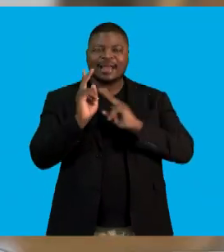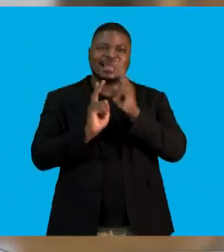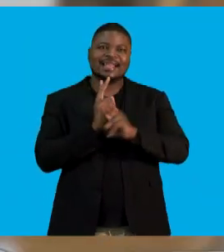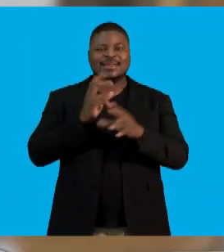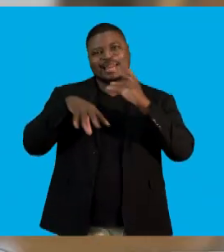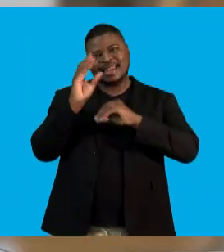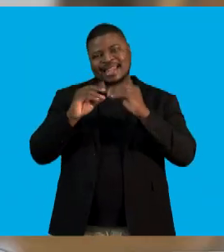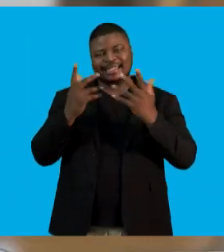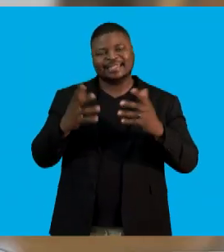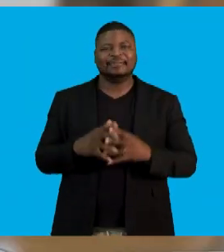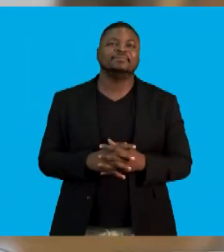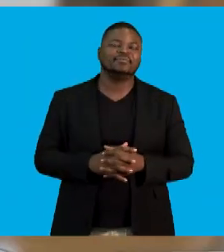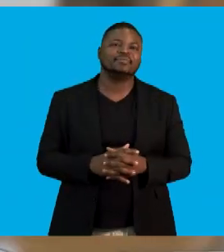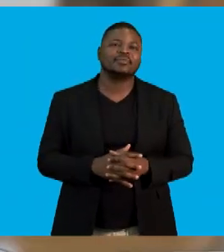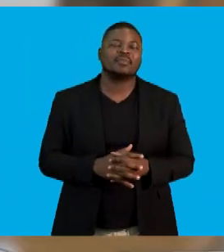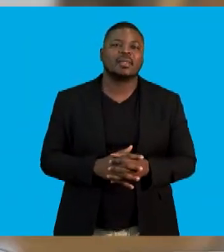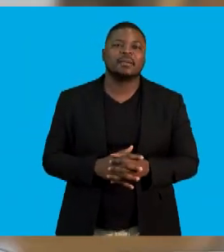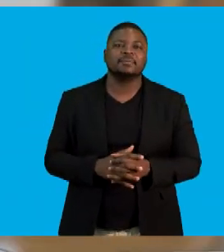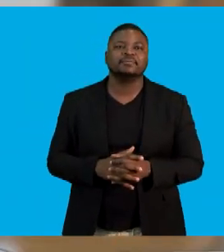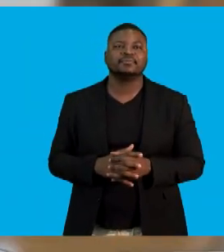memory. Let's go to the next one.